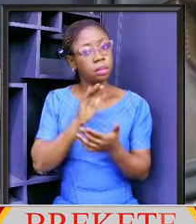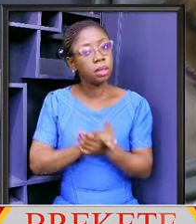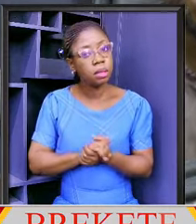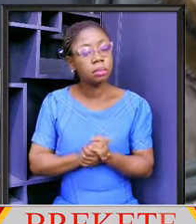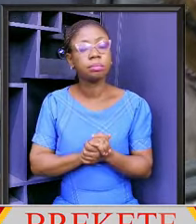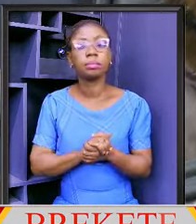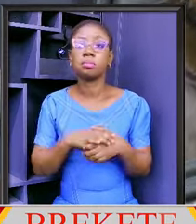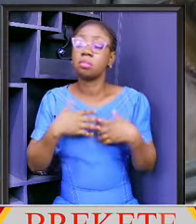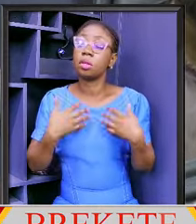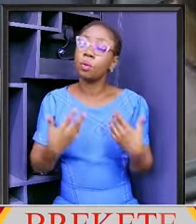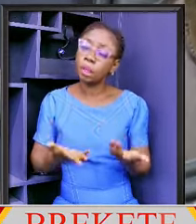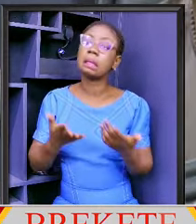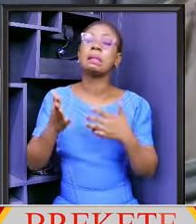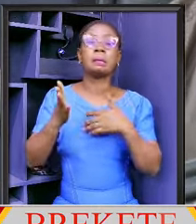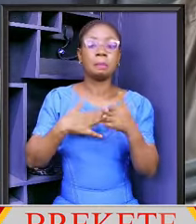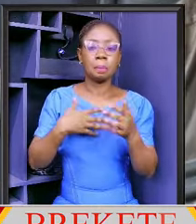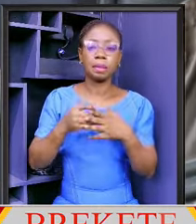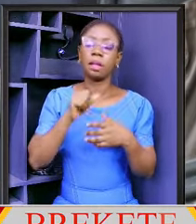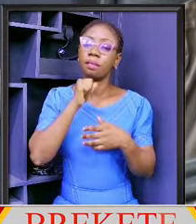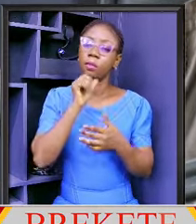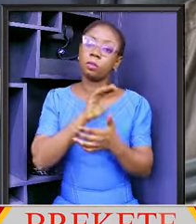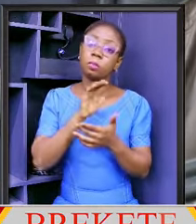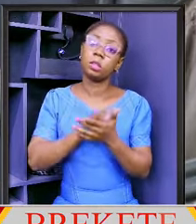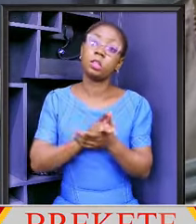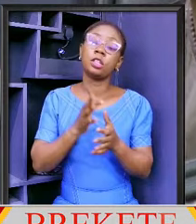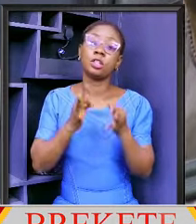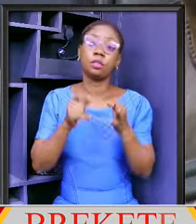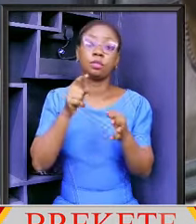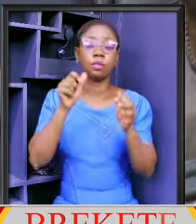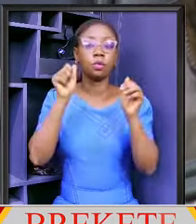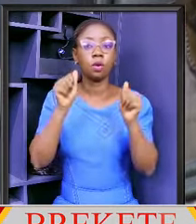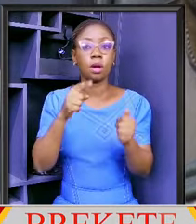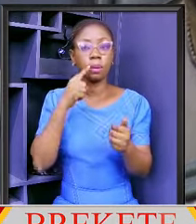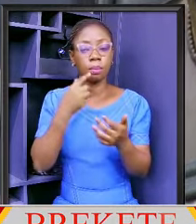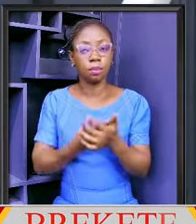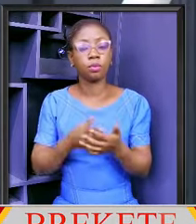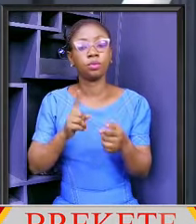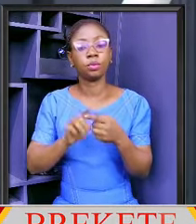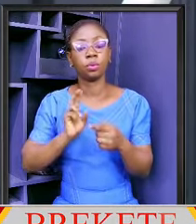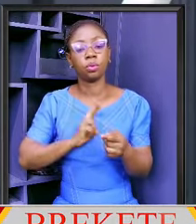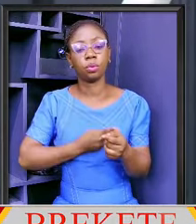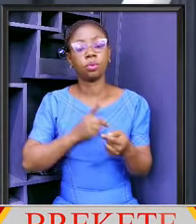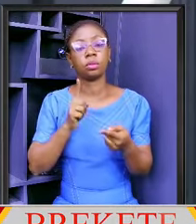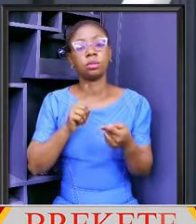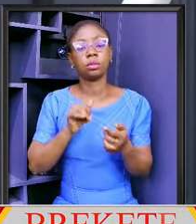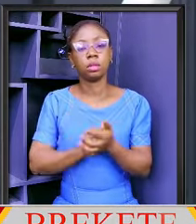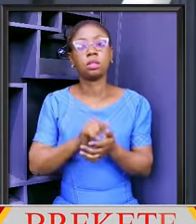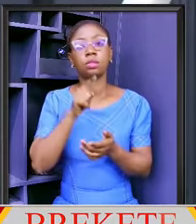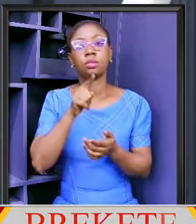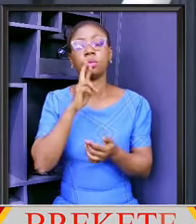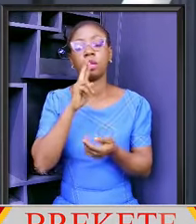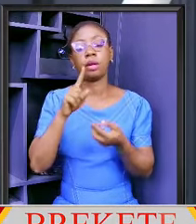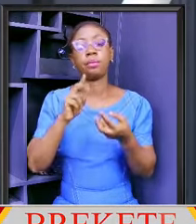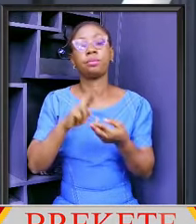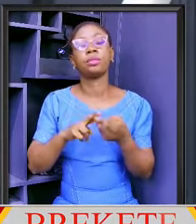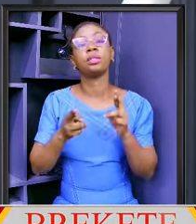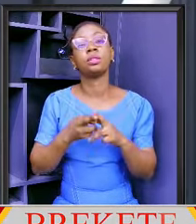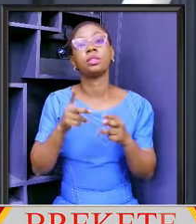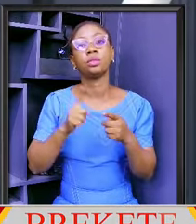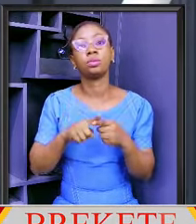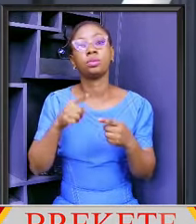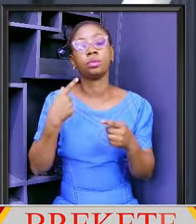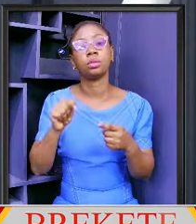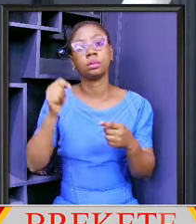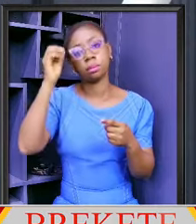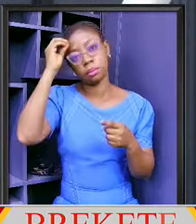he never married, if you can prove to us that you are related to the man, please come and collect his money. I